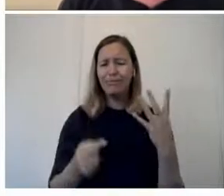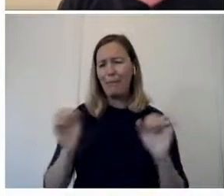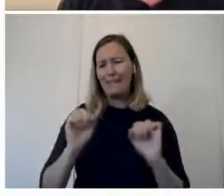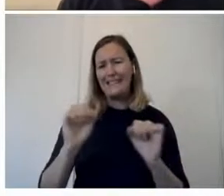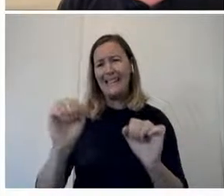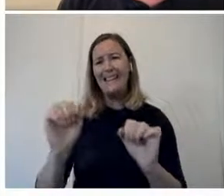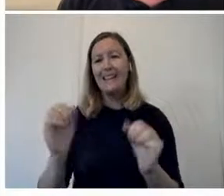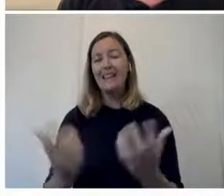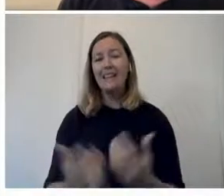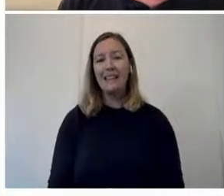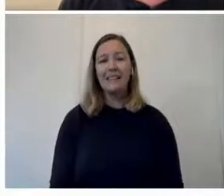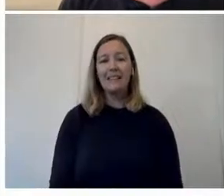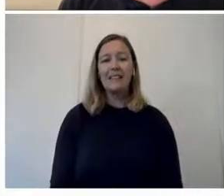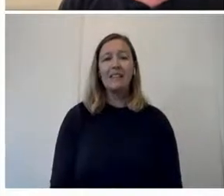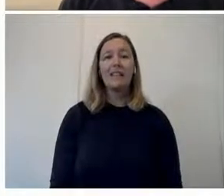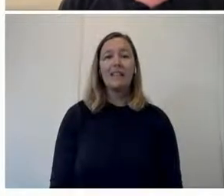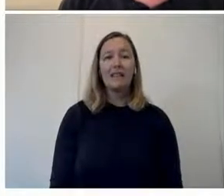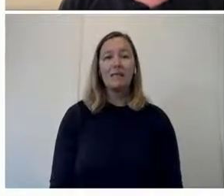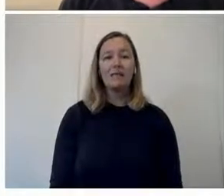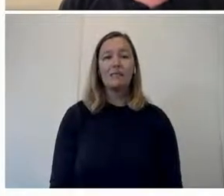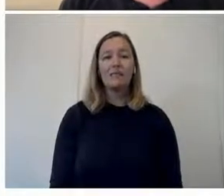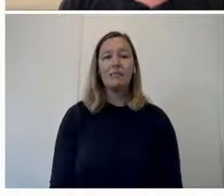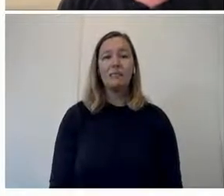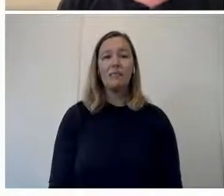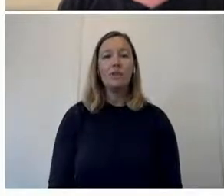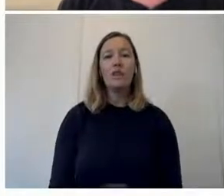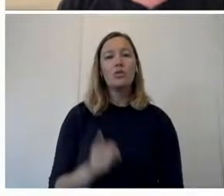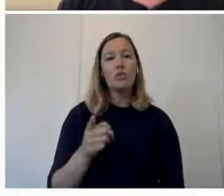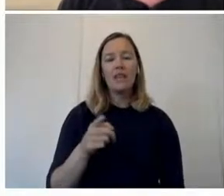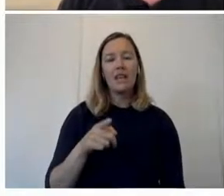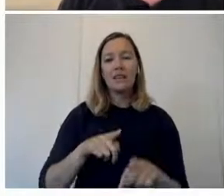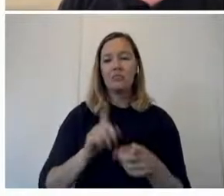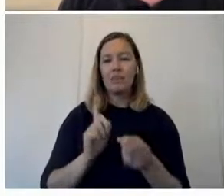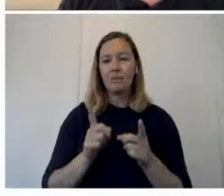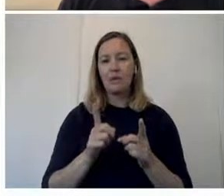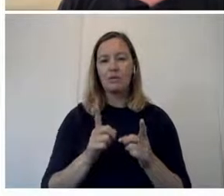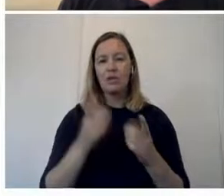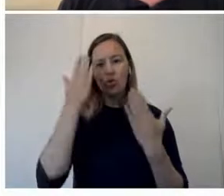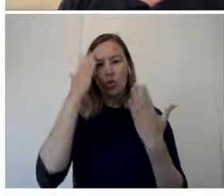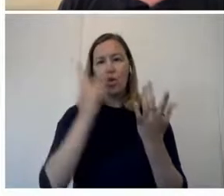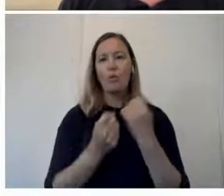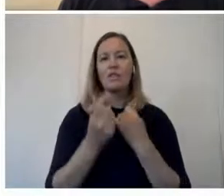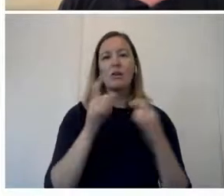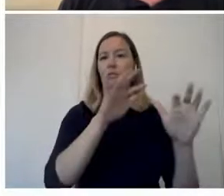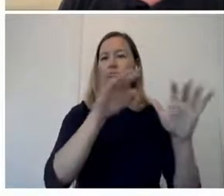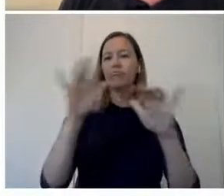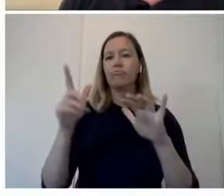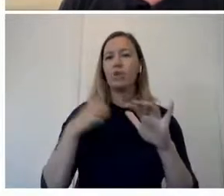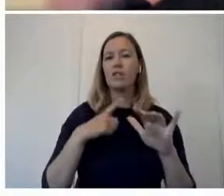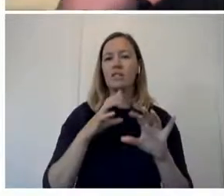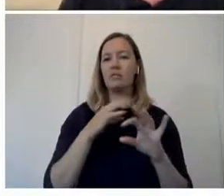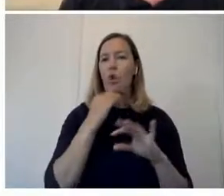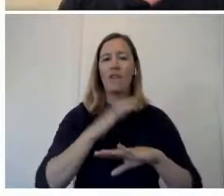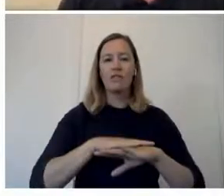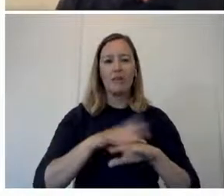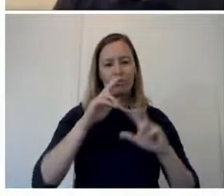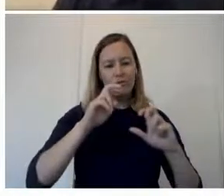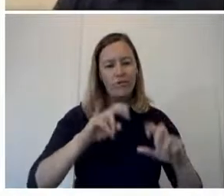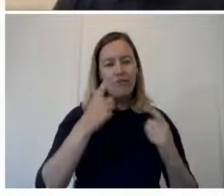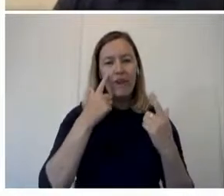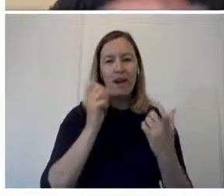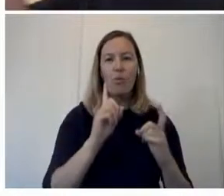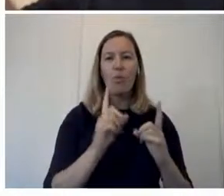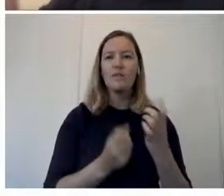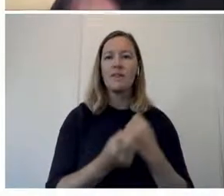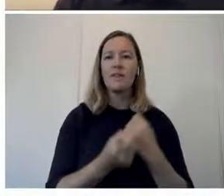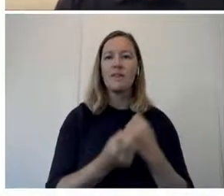so they tend not to even have the time to find out what's on. So they find out what's on by word of mouth, or by,